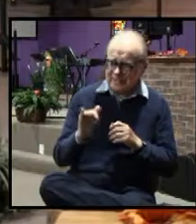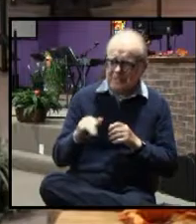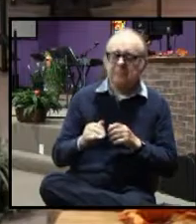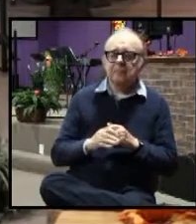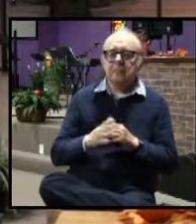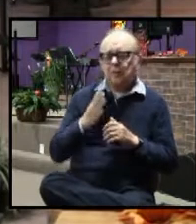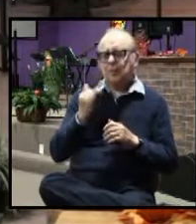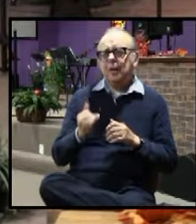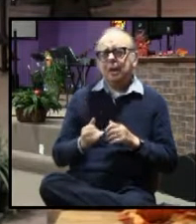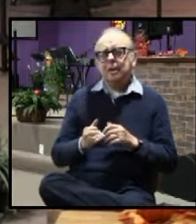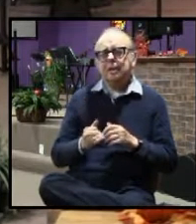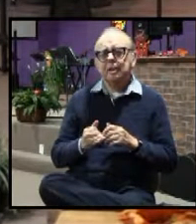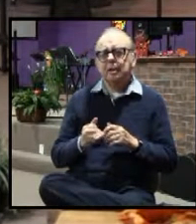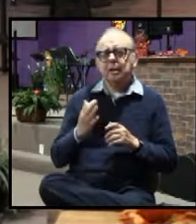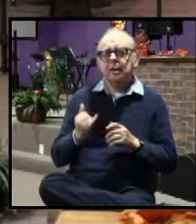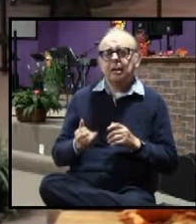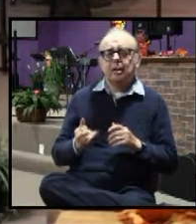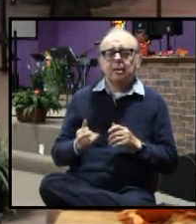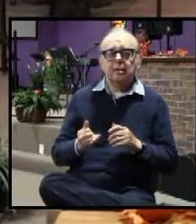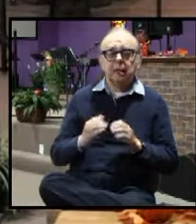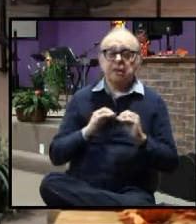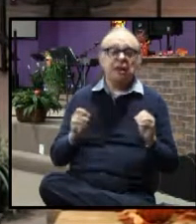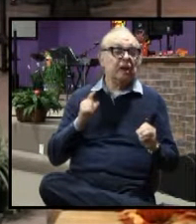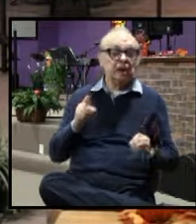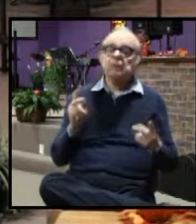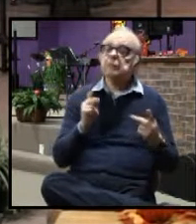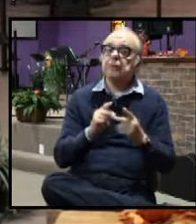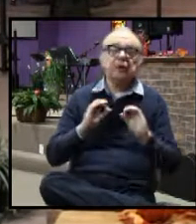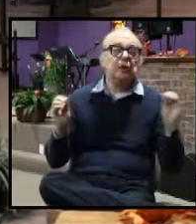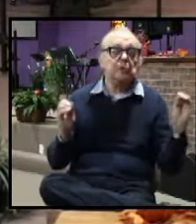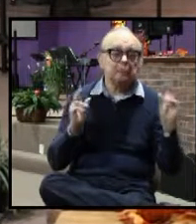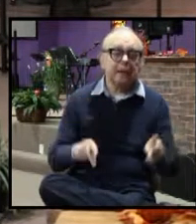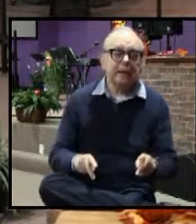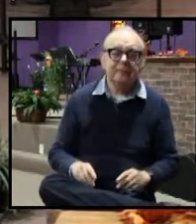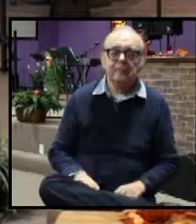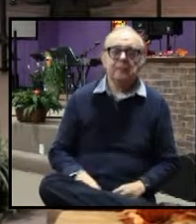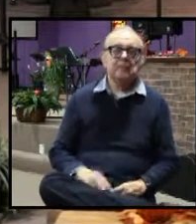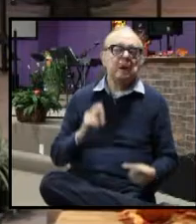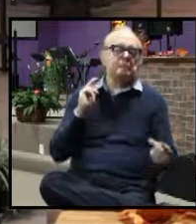Yes. Why? Because ain't none of y'all perfect.